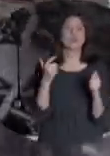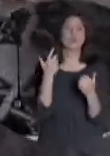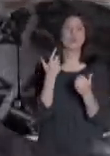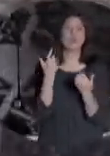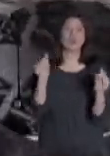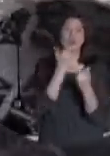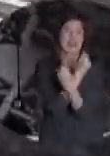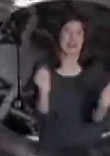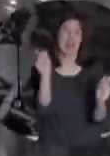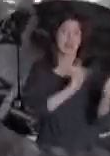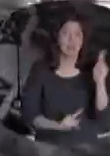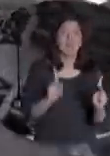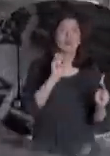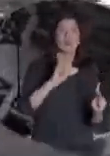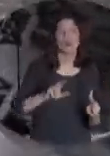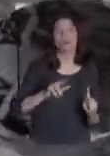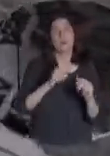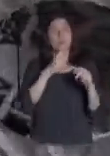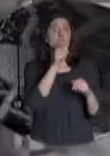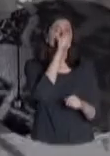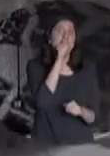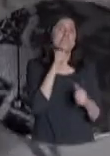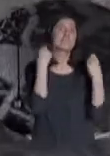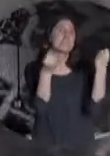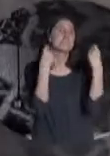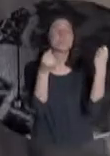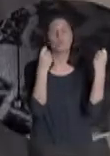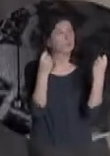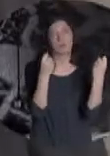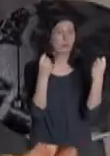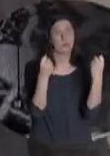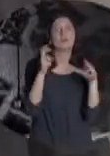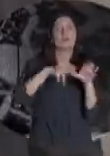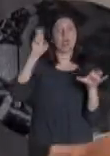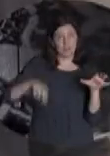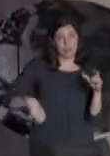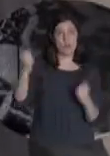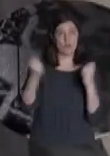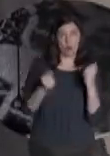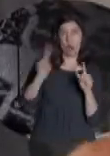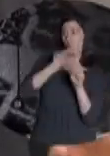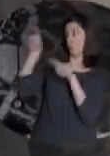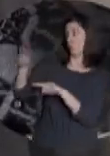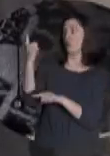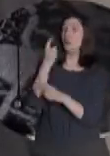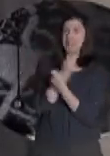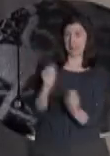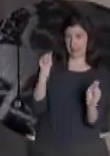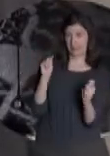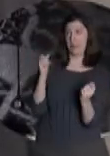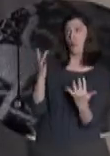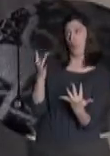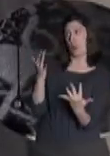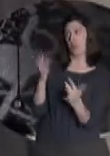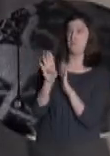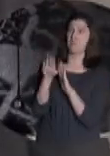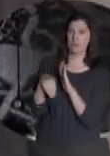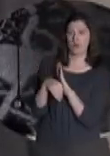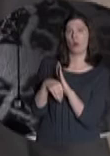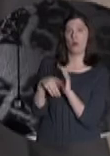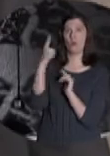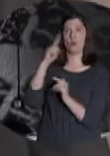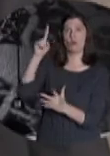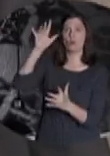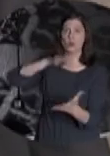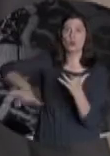try to, I'm just going to drive through the storm as quickly as possible. Get out of your car, get somewhere safe, and just kind of hunker down and wait 30 minutes or so for